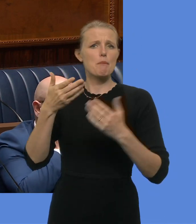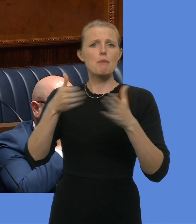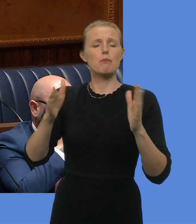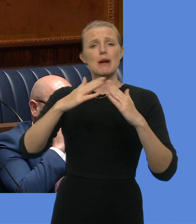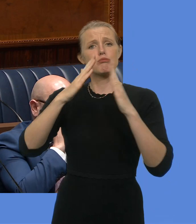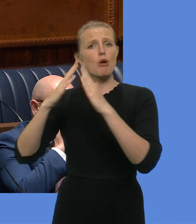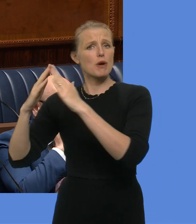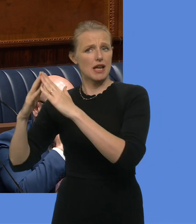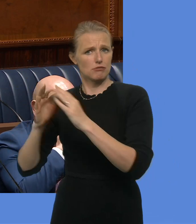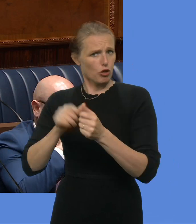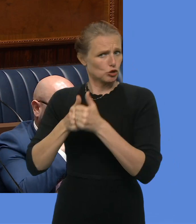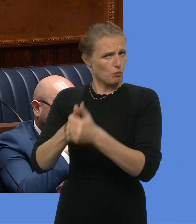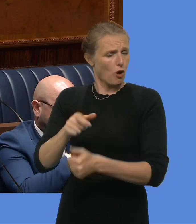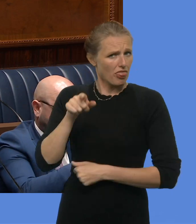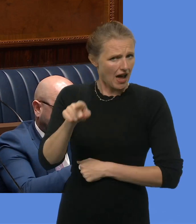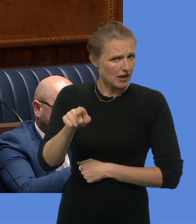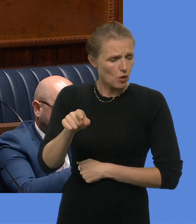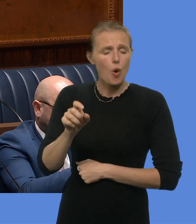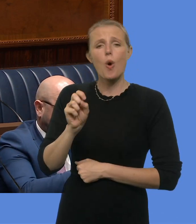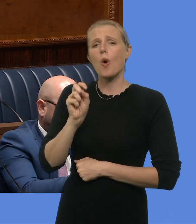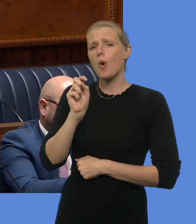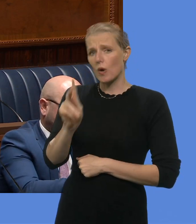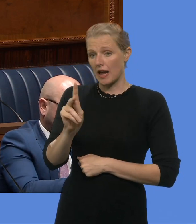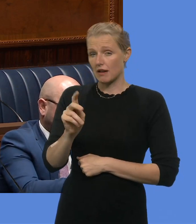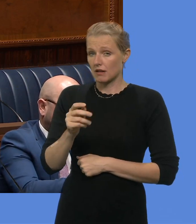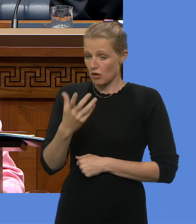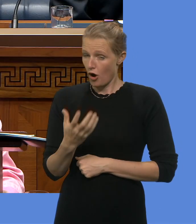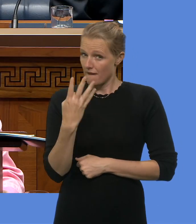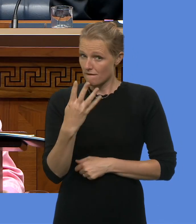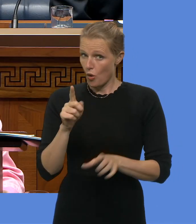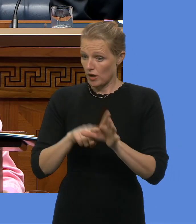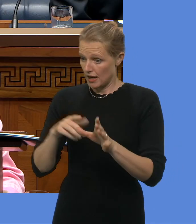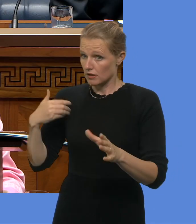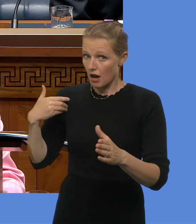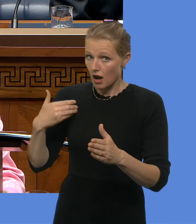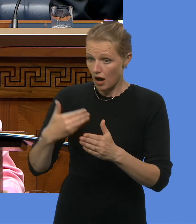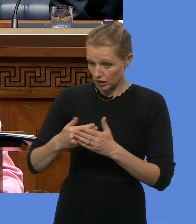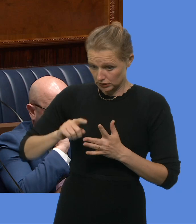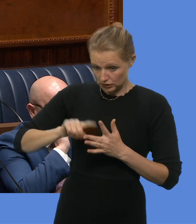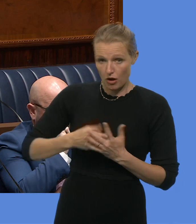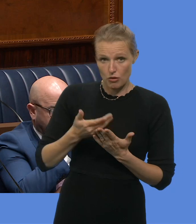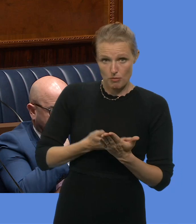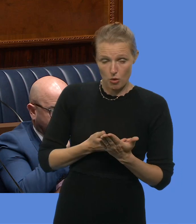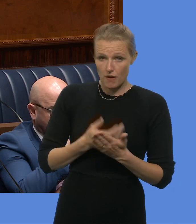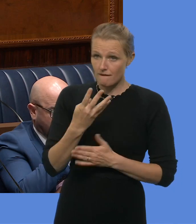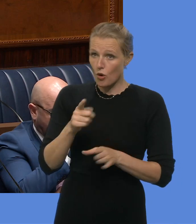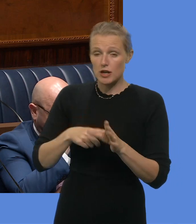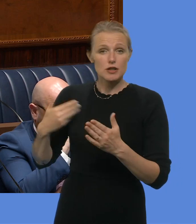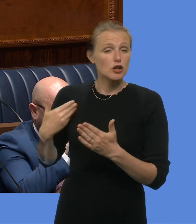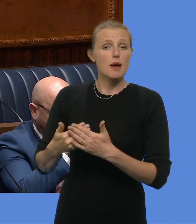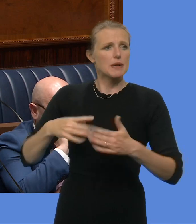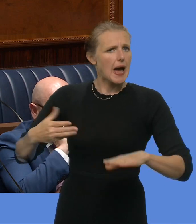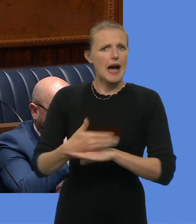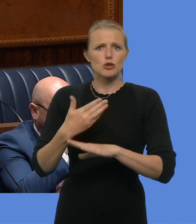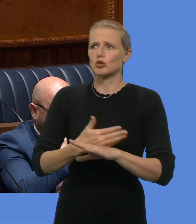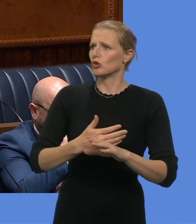what action, given that you've now had over 4 years since the initiation of that report to take action, what